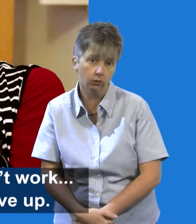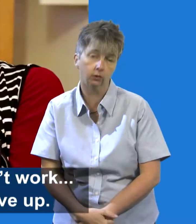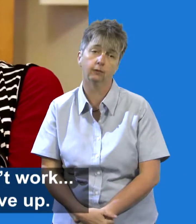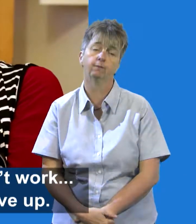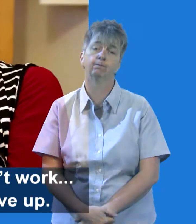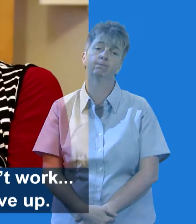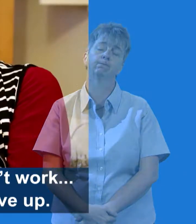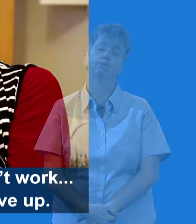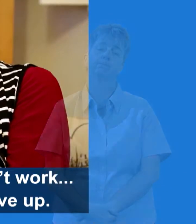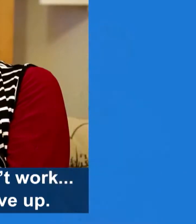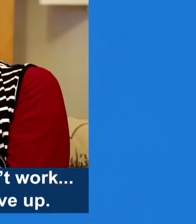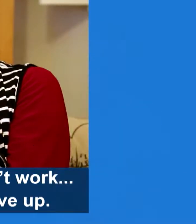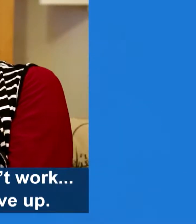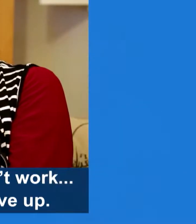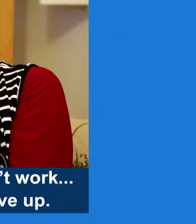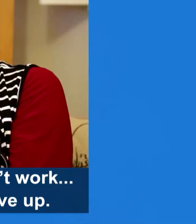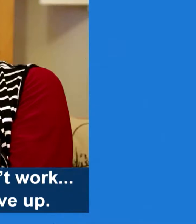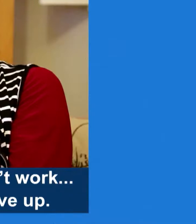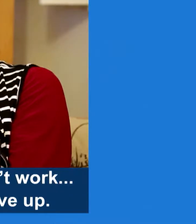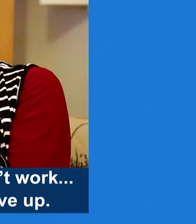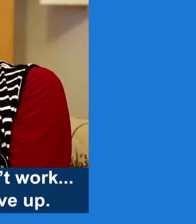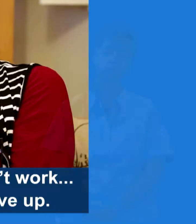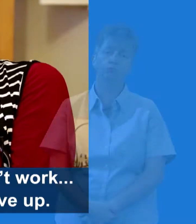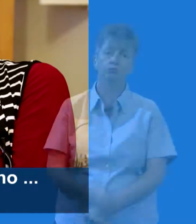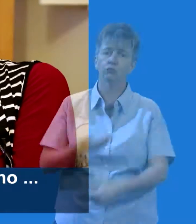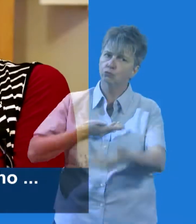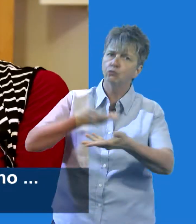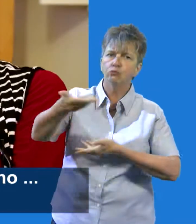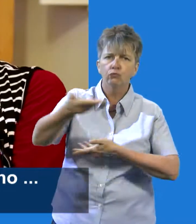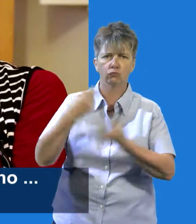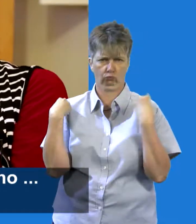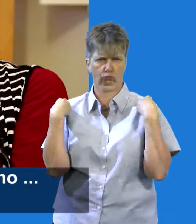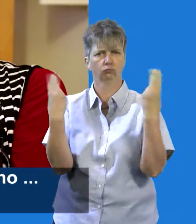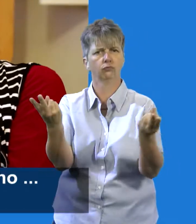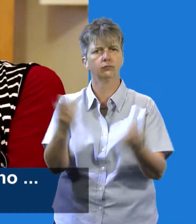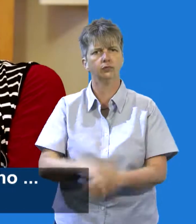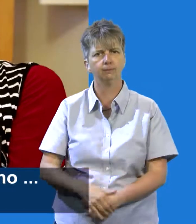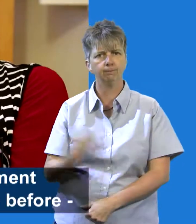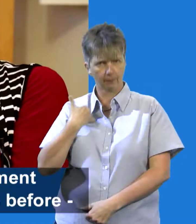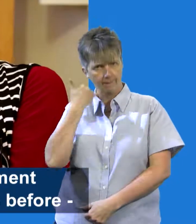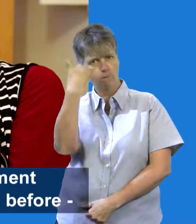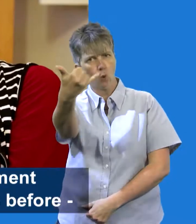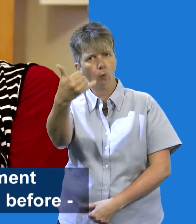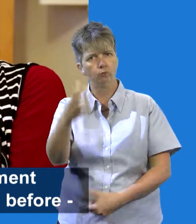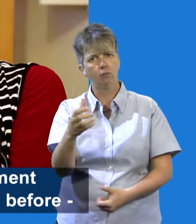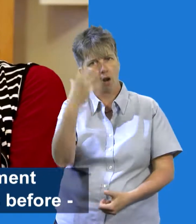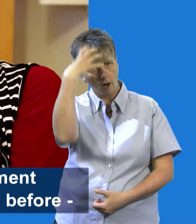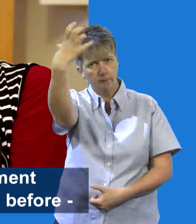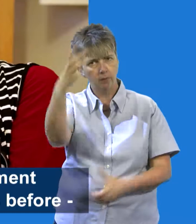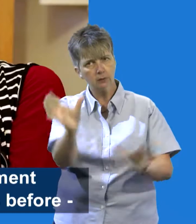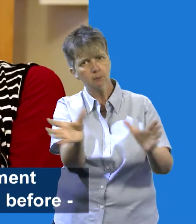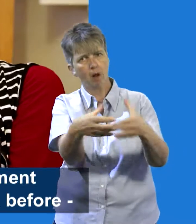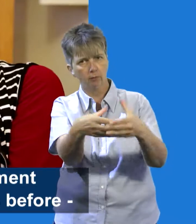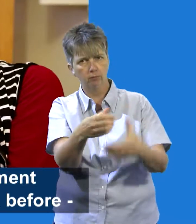work, I won't give up. I truly won't give up. I don't care who I speak to, I've even rung the